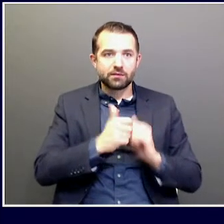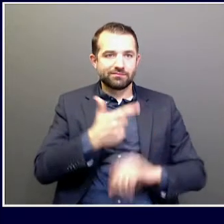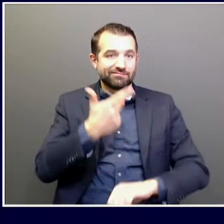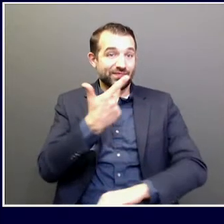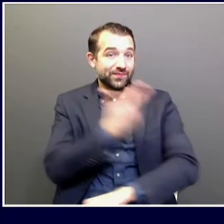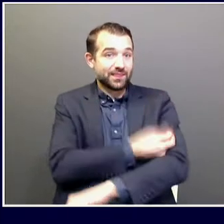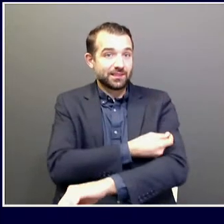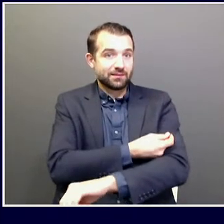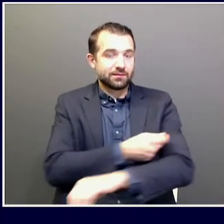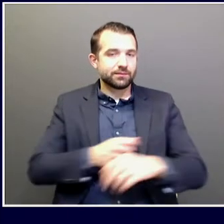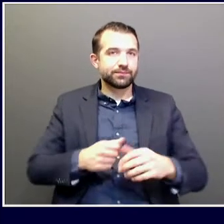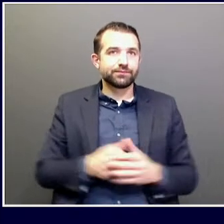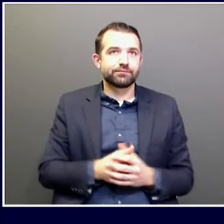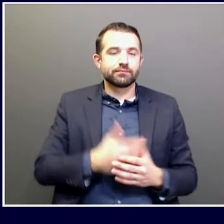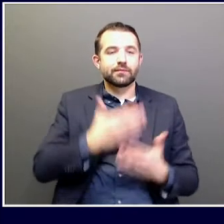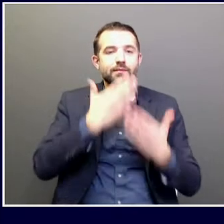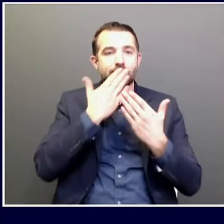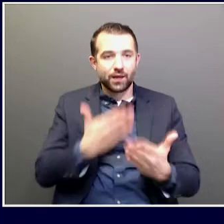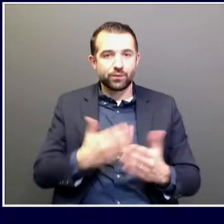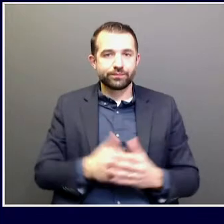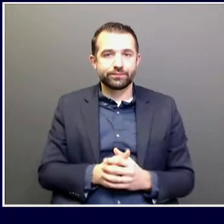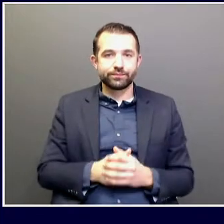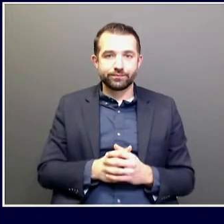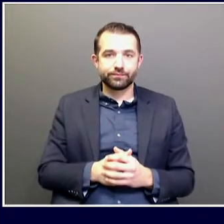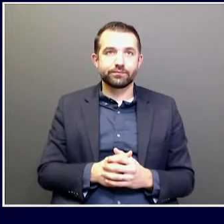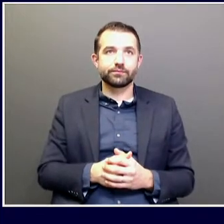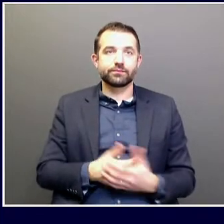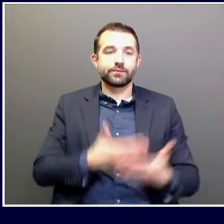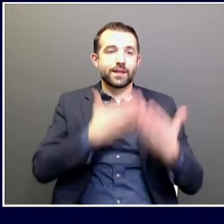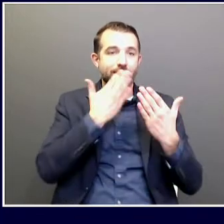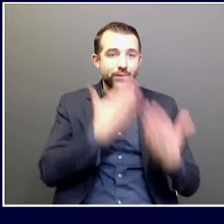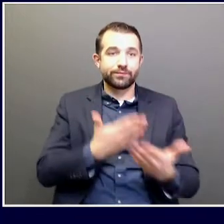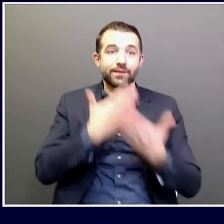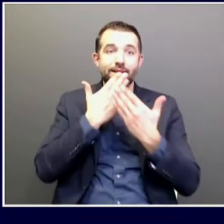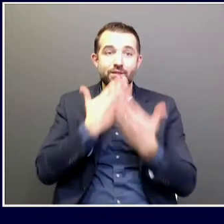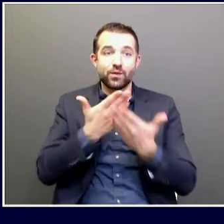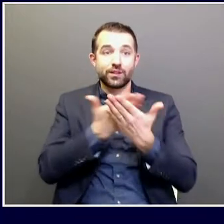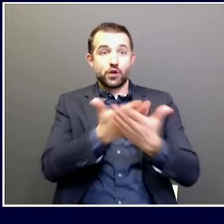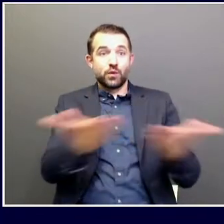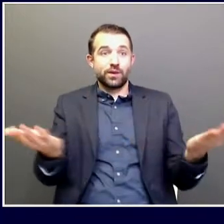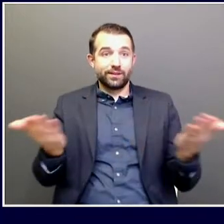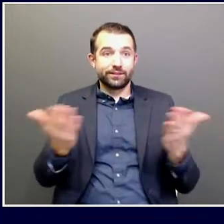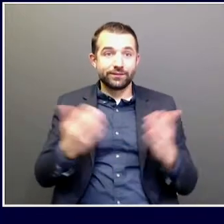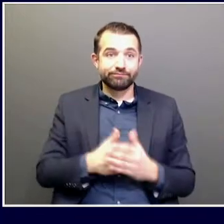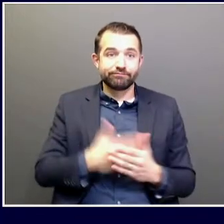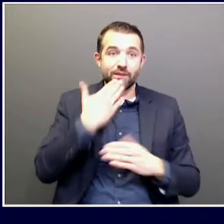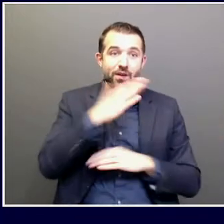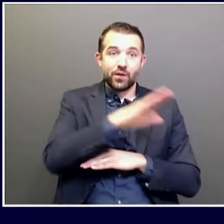Thank you very much. Thank you, Governor. Thank you, everyone. Have a good afternoon.